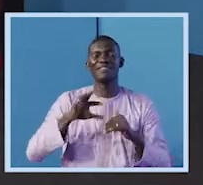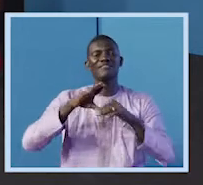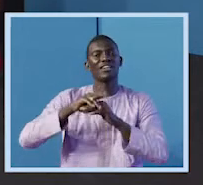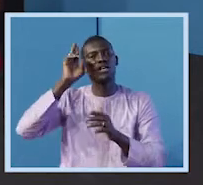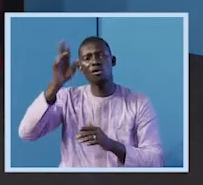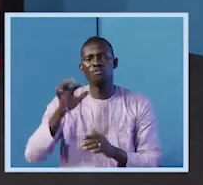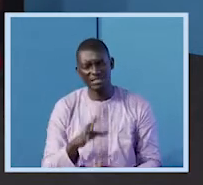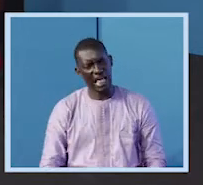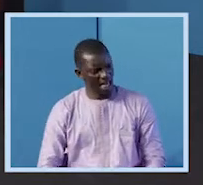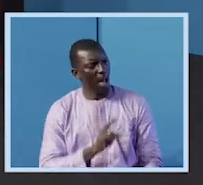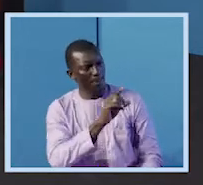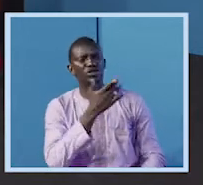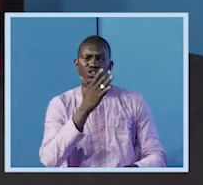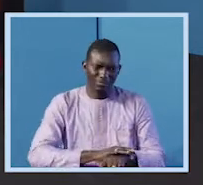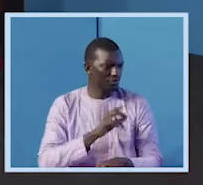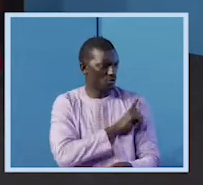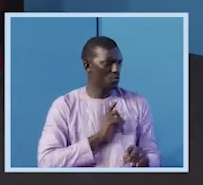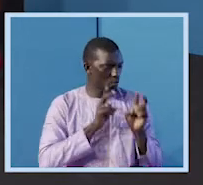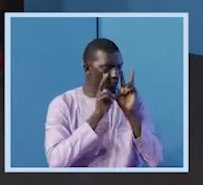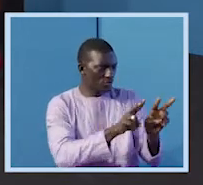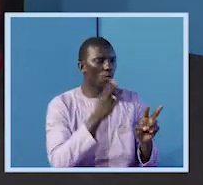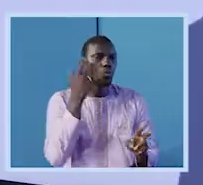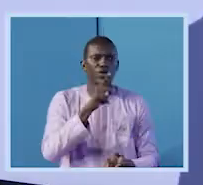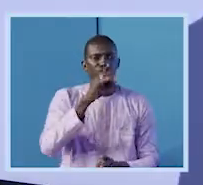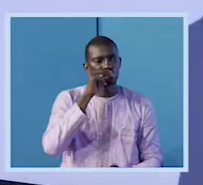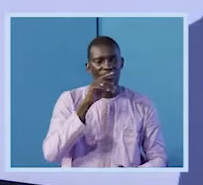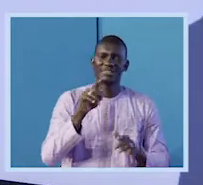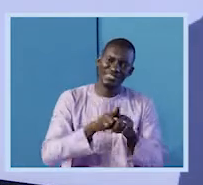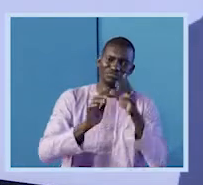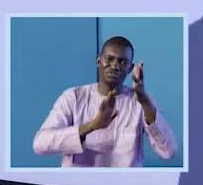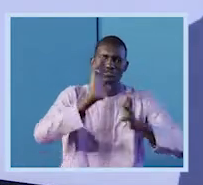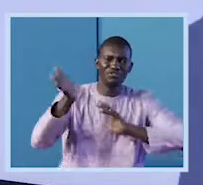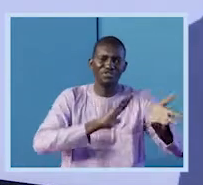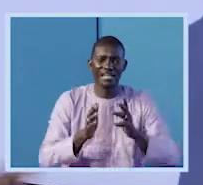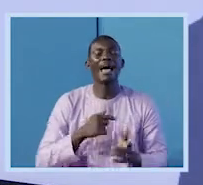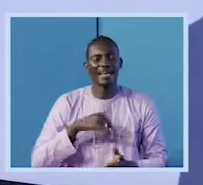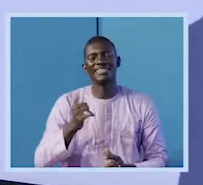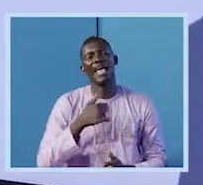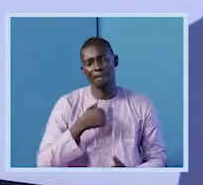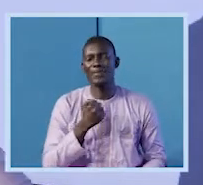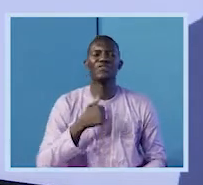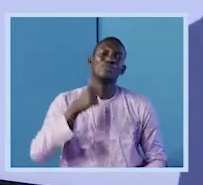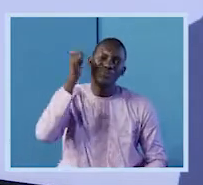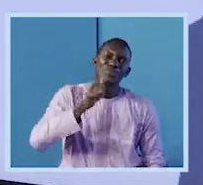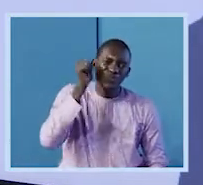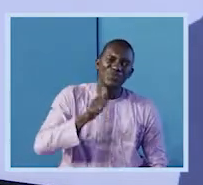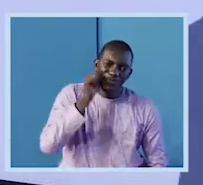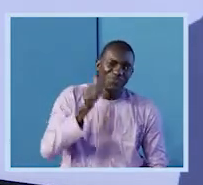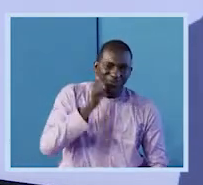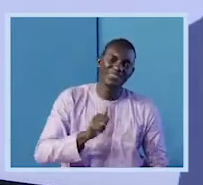say, but sometimes, we observe when you're talking, you sign. So what causes that? I say, because I'm used to